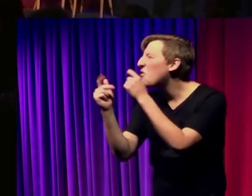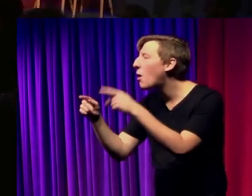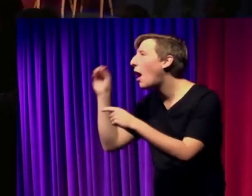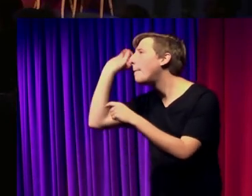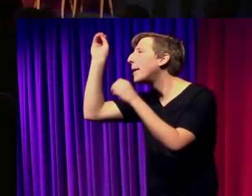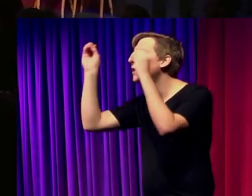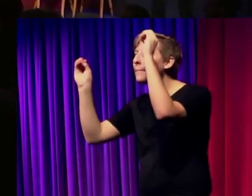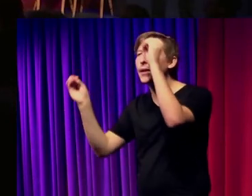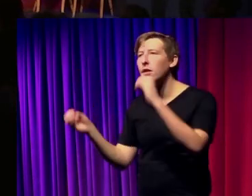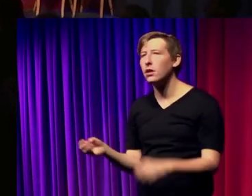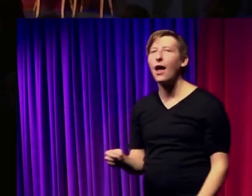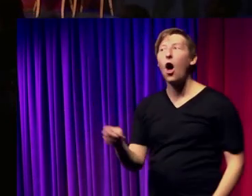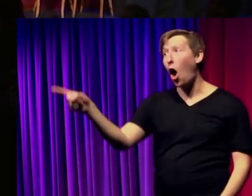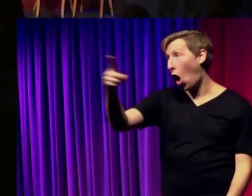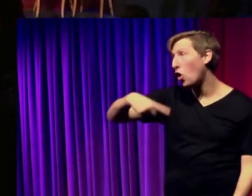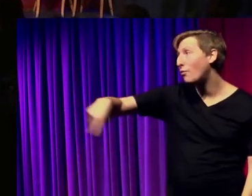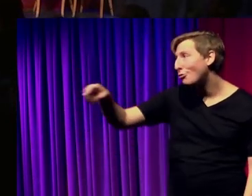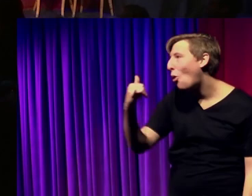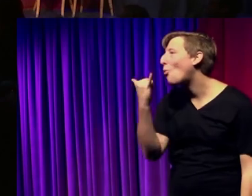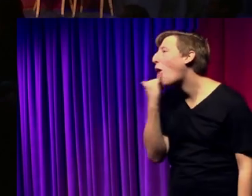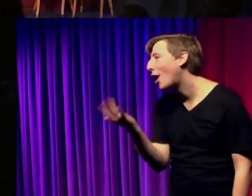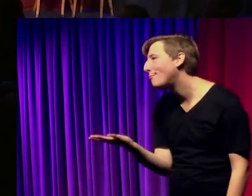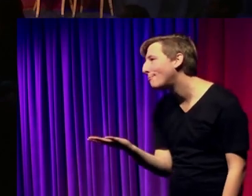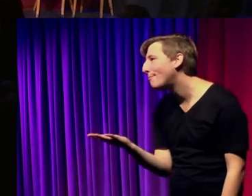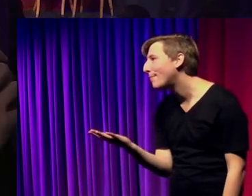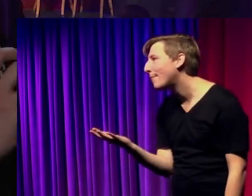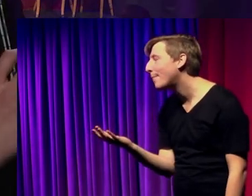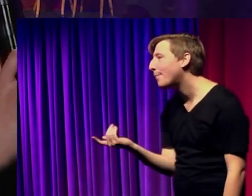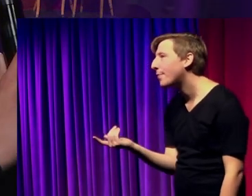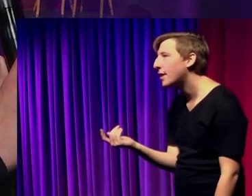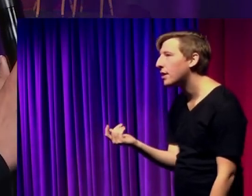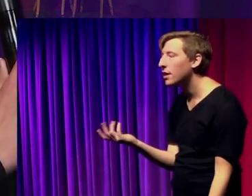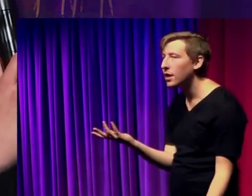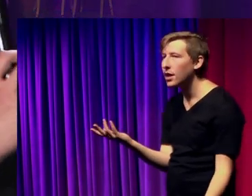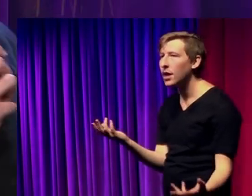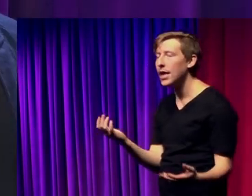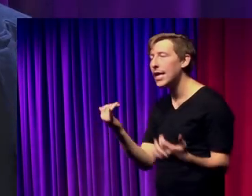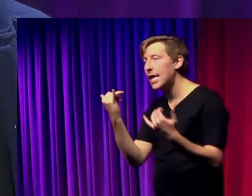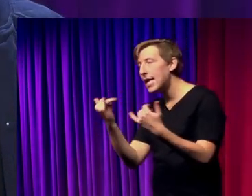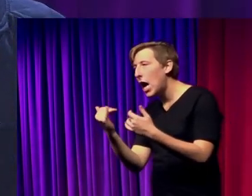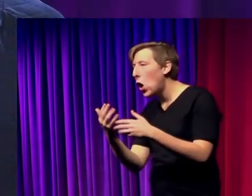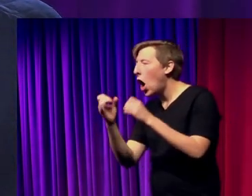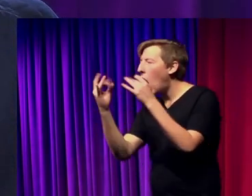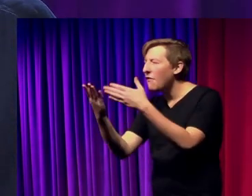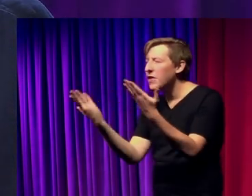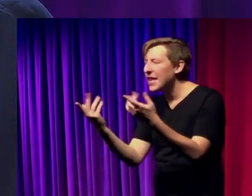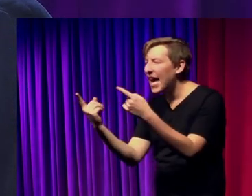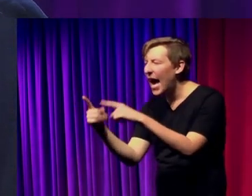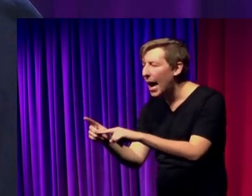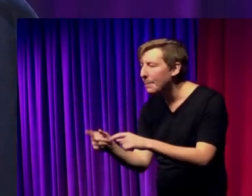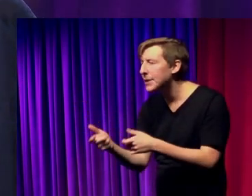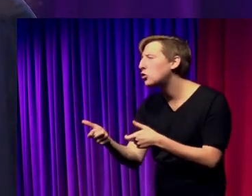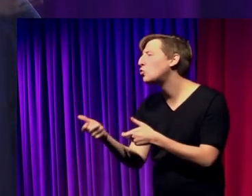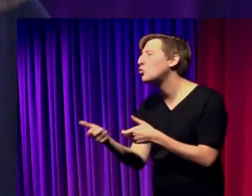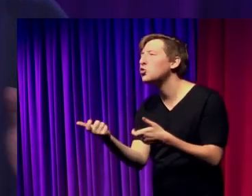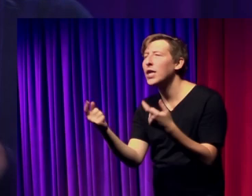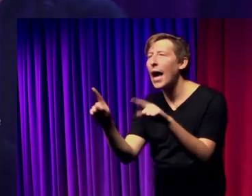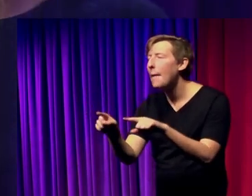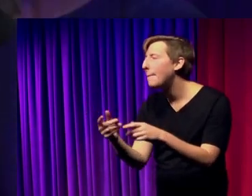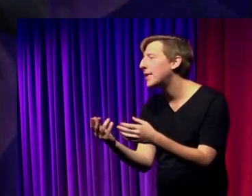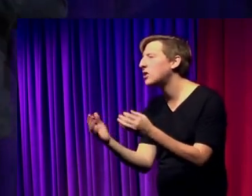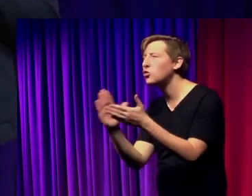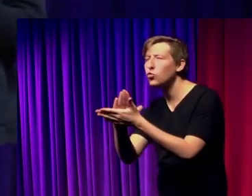And I, as a comedian, like, every time, like, something bad happens or a shooting or something, I have to go on social media and I have to retweet something clever because that's what comedy